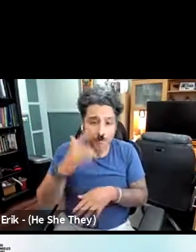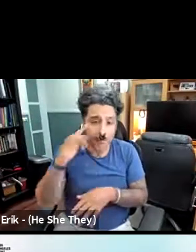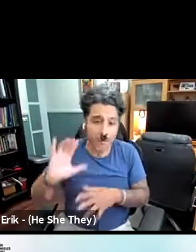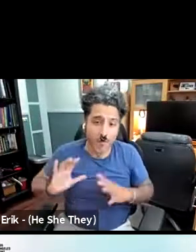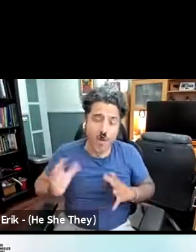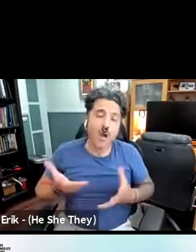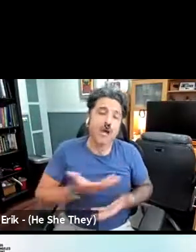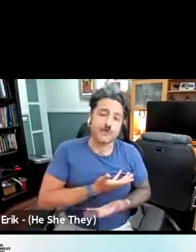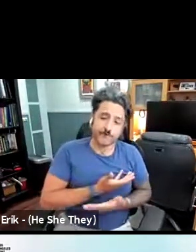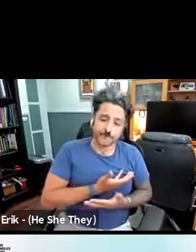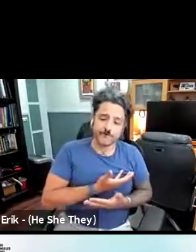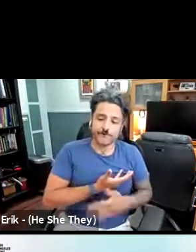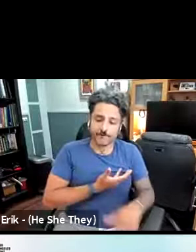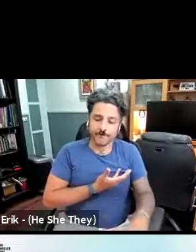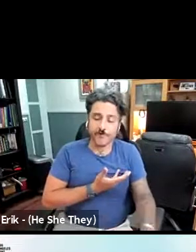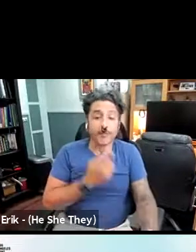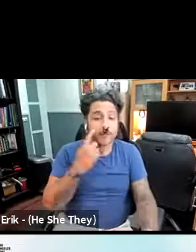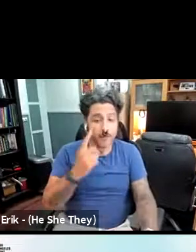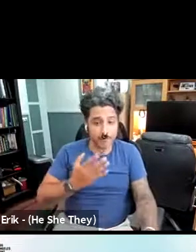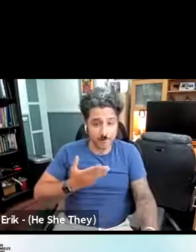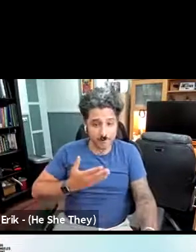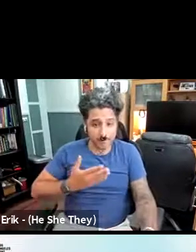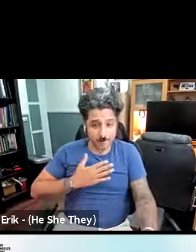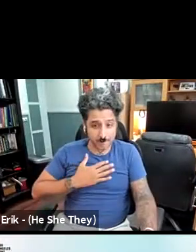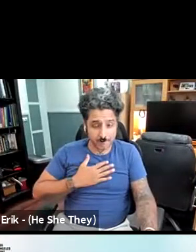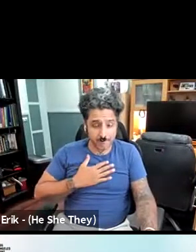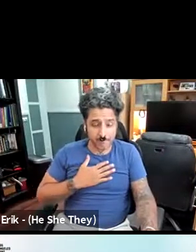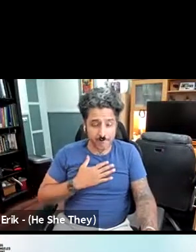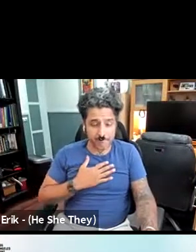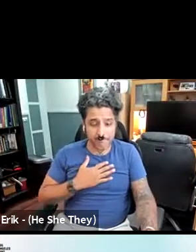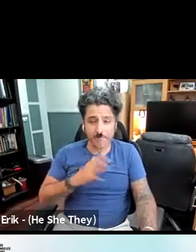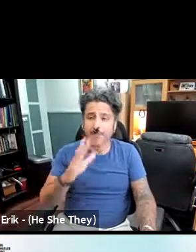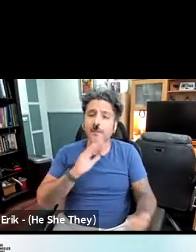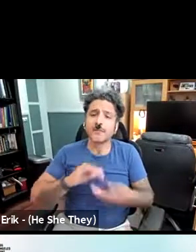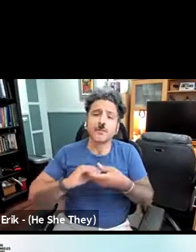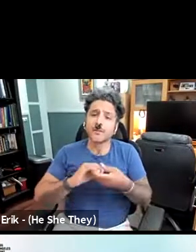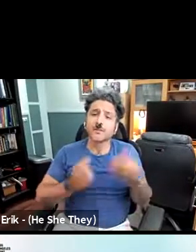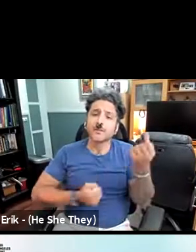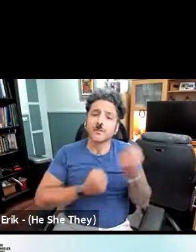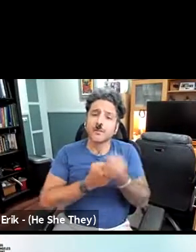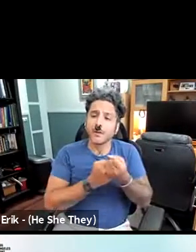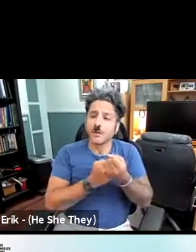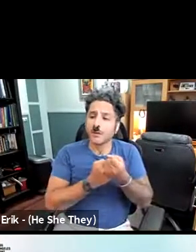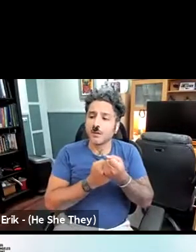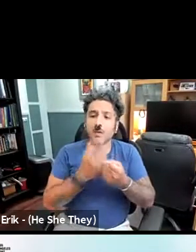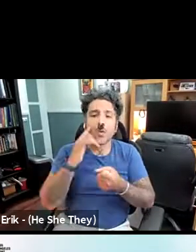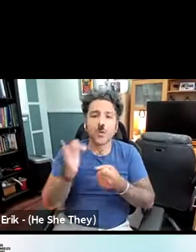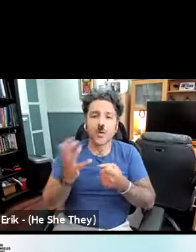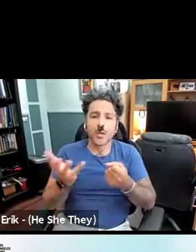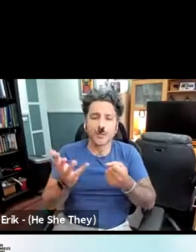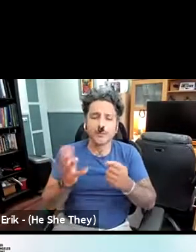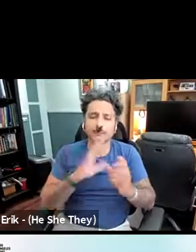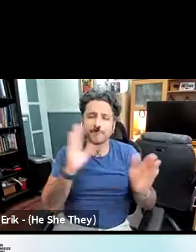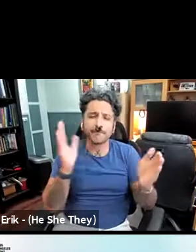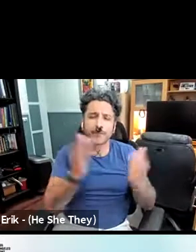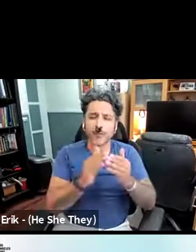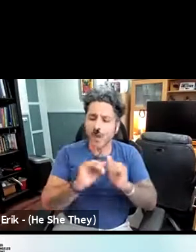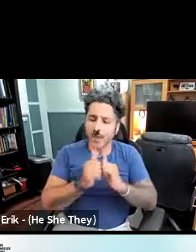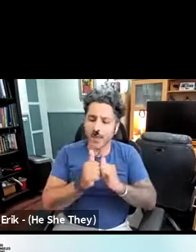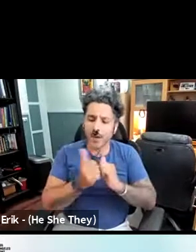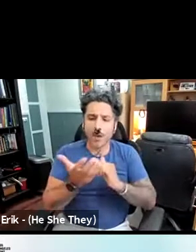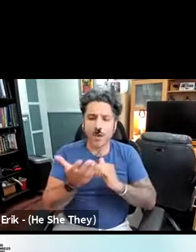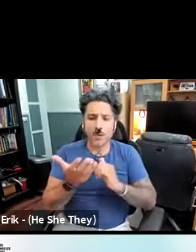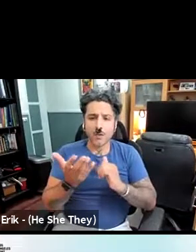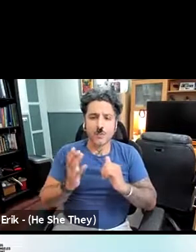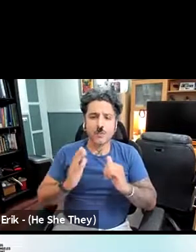me, that mutual aid looks like really focusing on